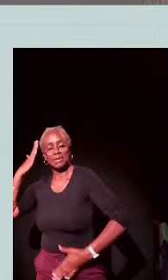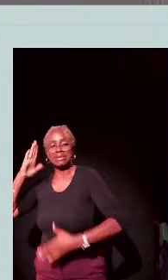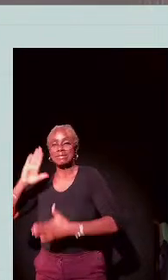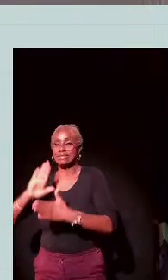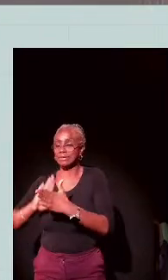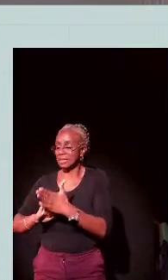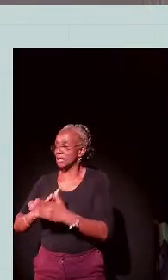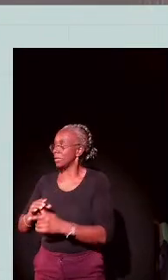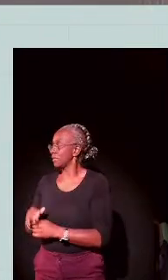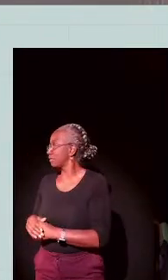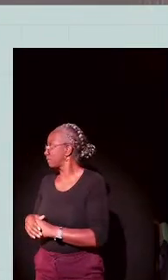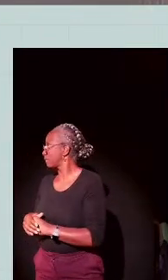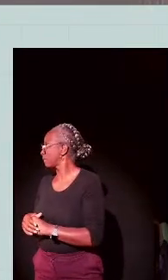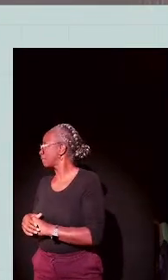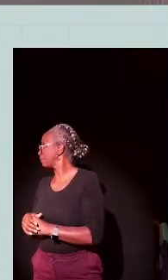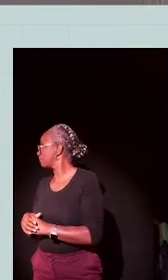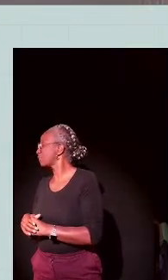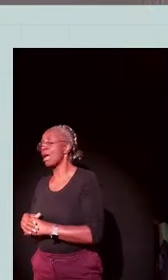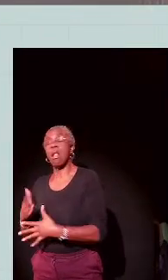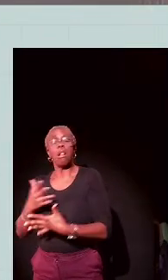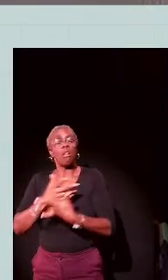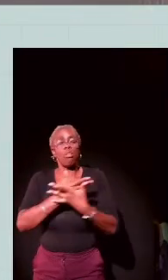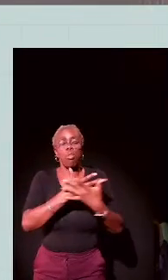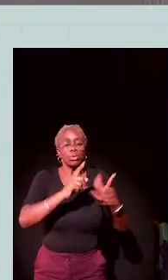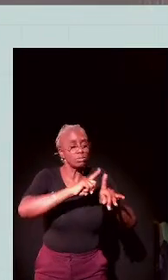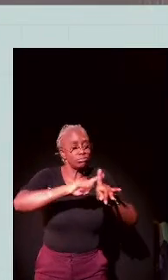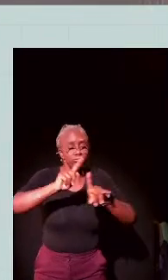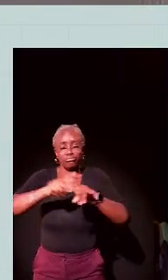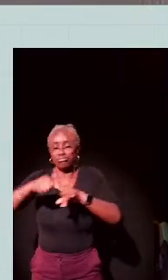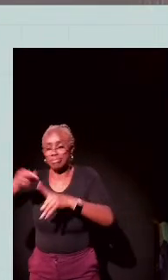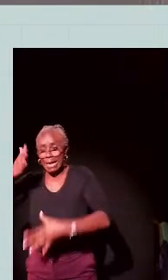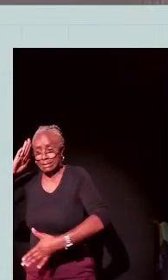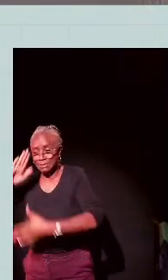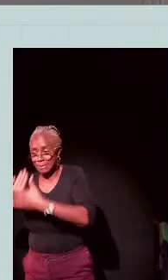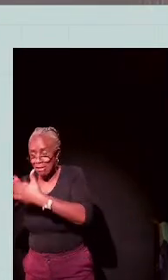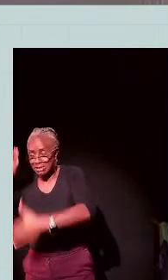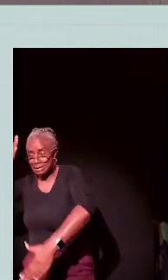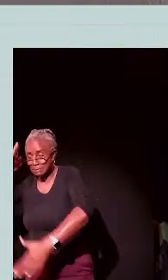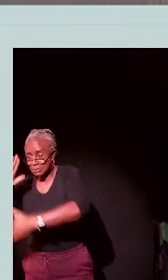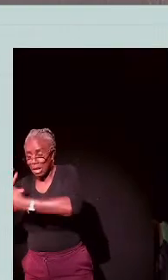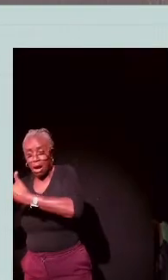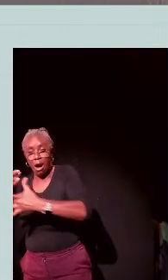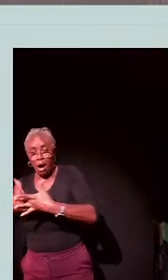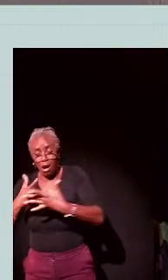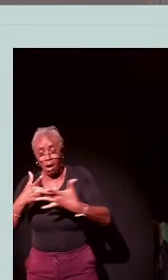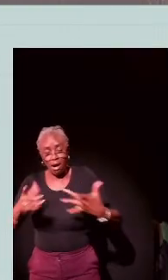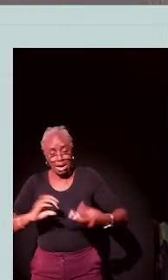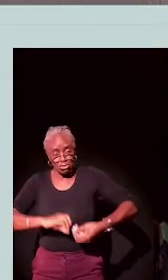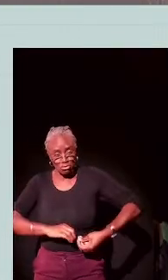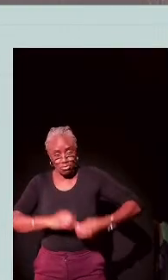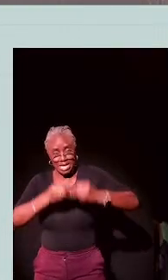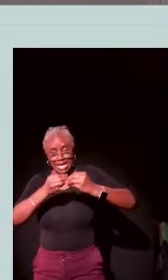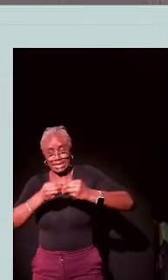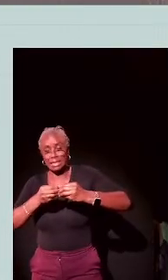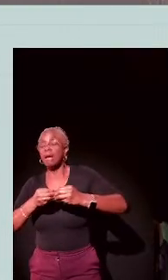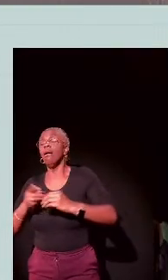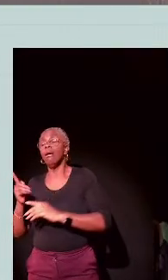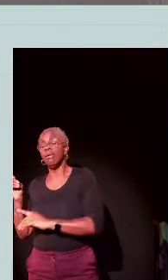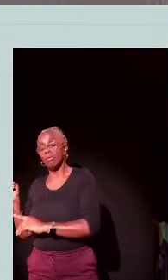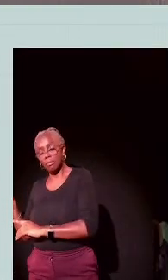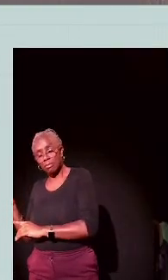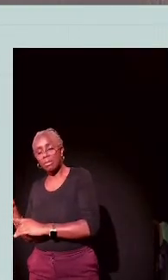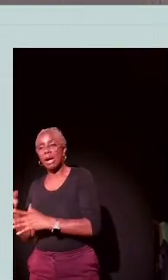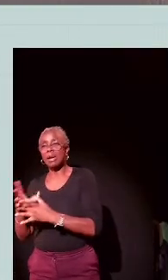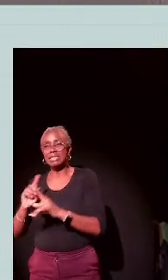see there were a lot of experiments with different patterns of conductive thread as to see if can you design an electrode or a certain kind